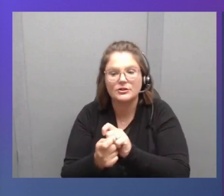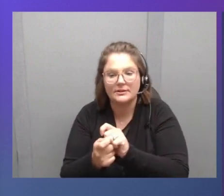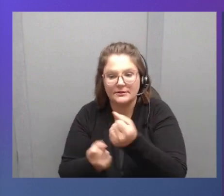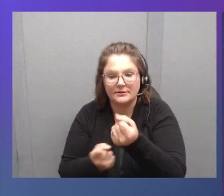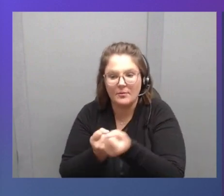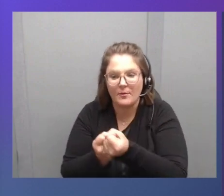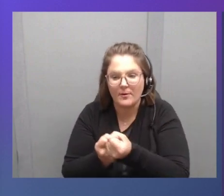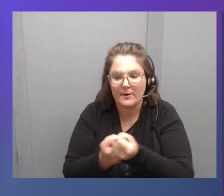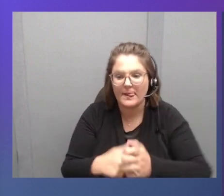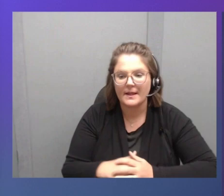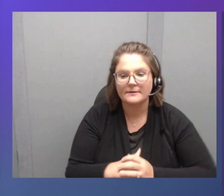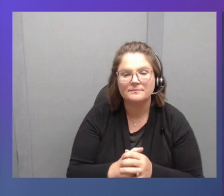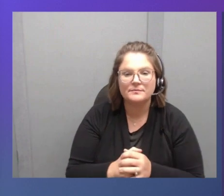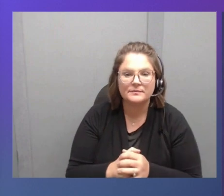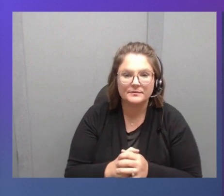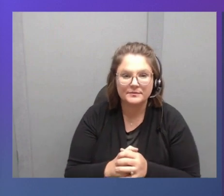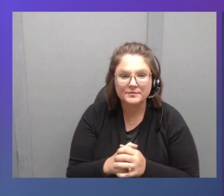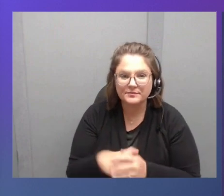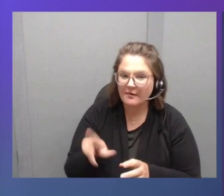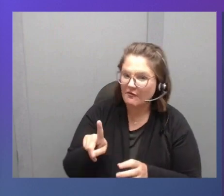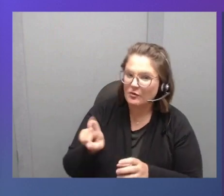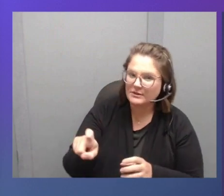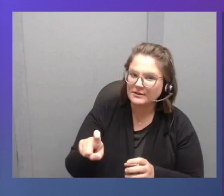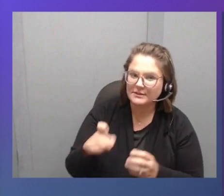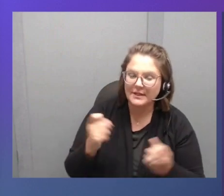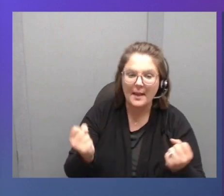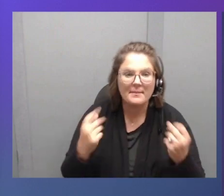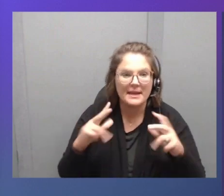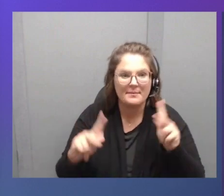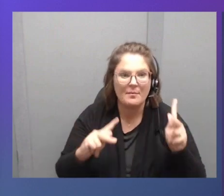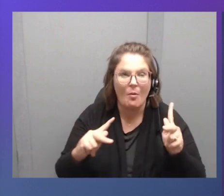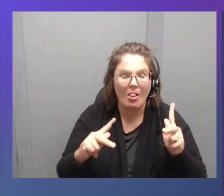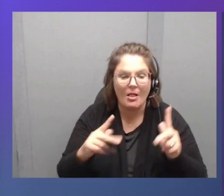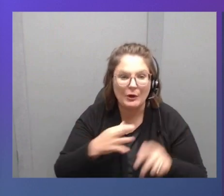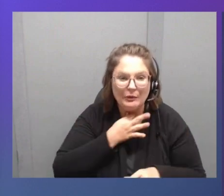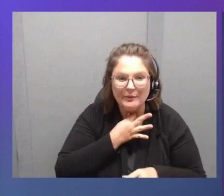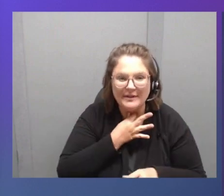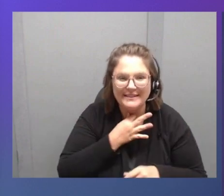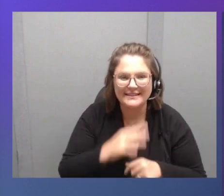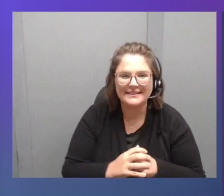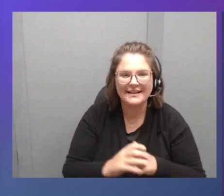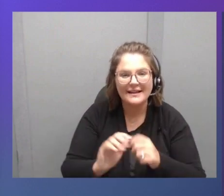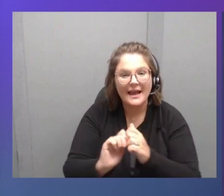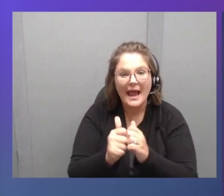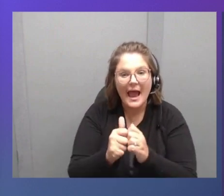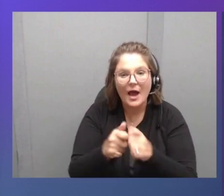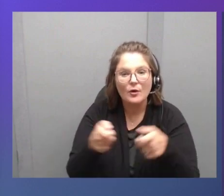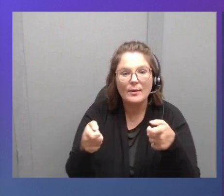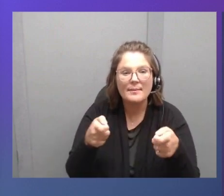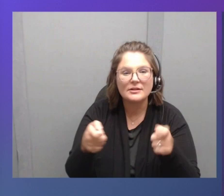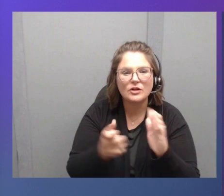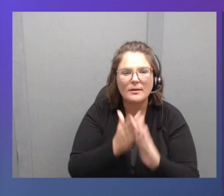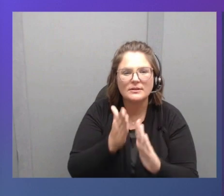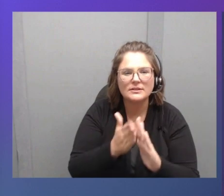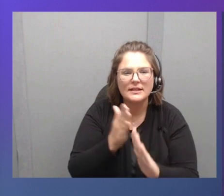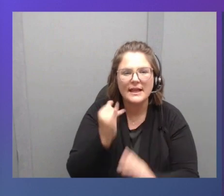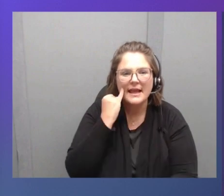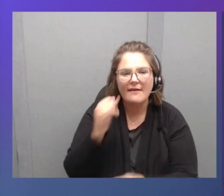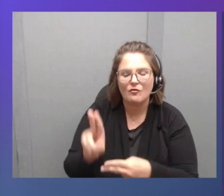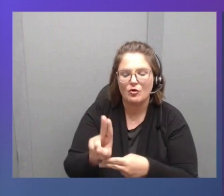you, and I'm sure many of our viewers are wondering about it. How we manage operations everywhere using AWS